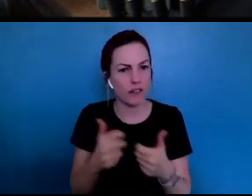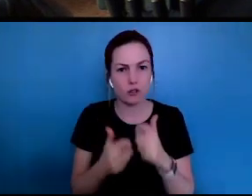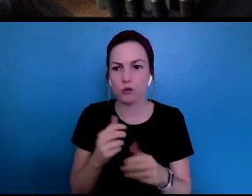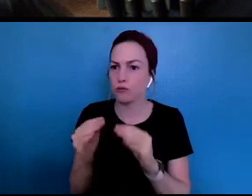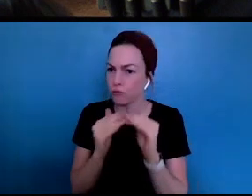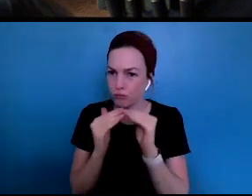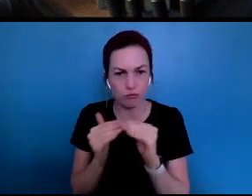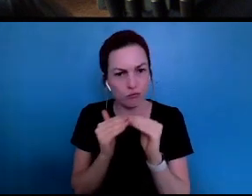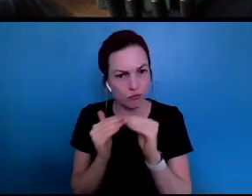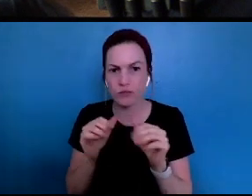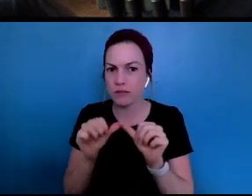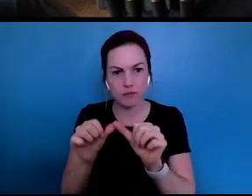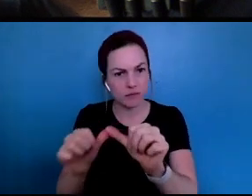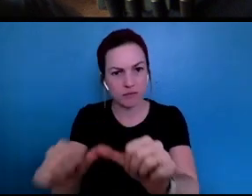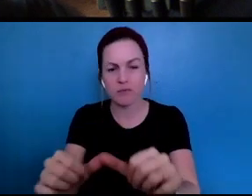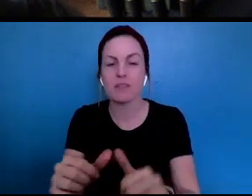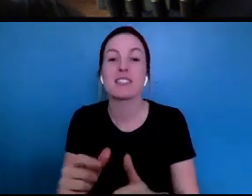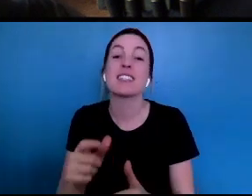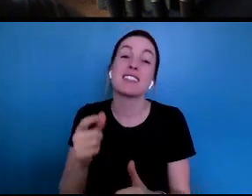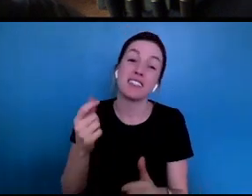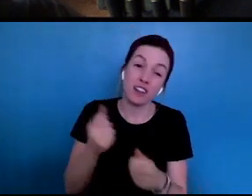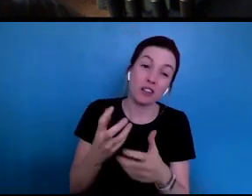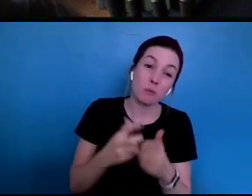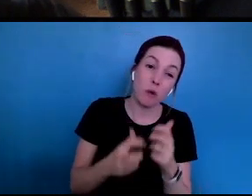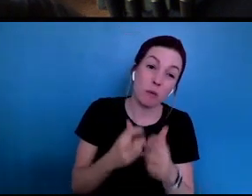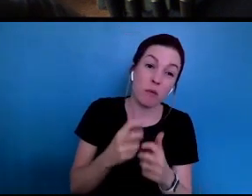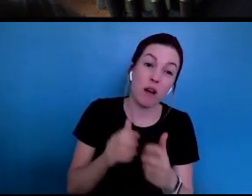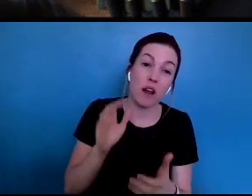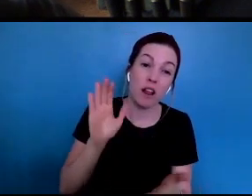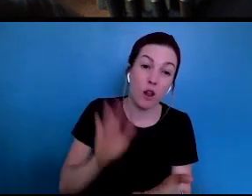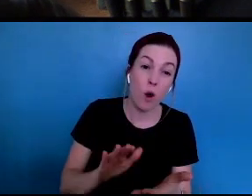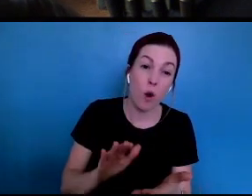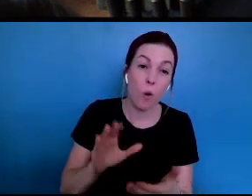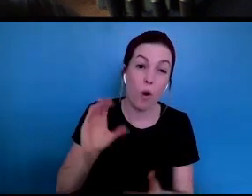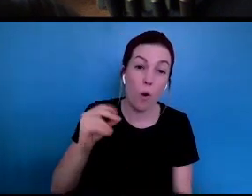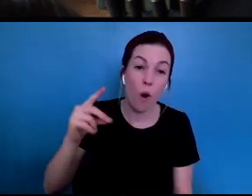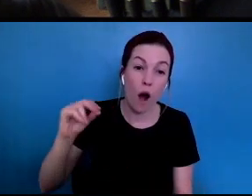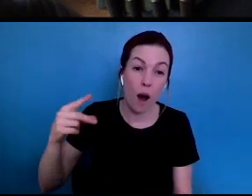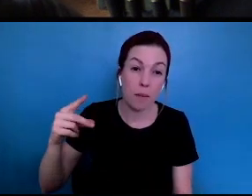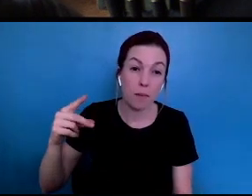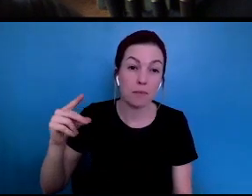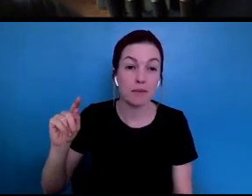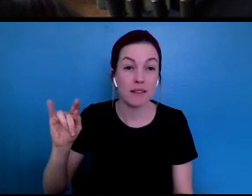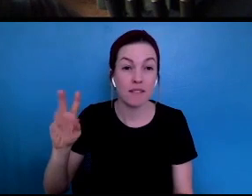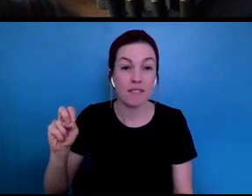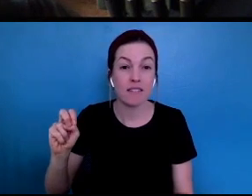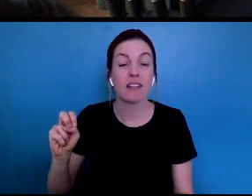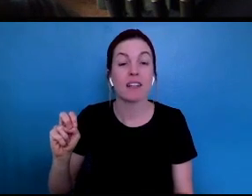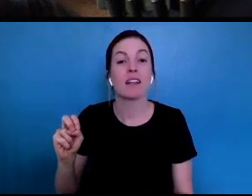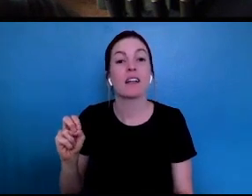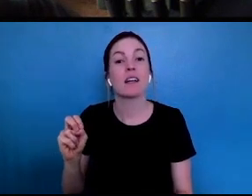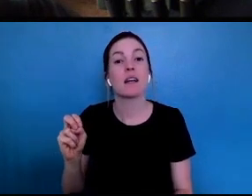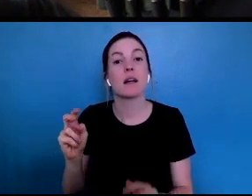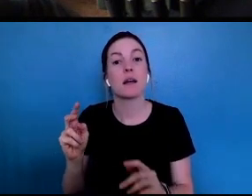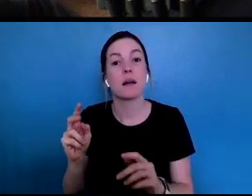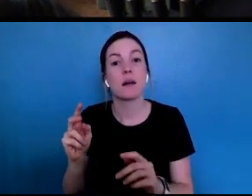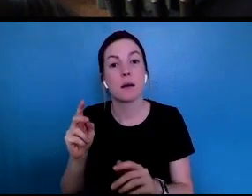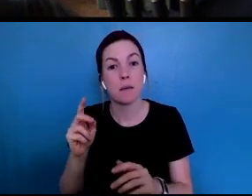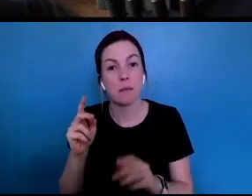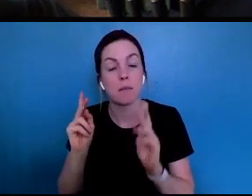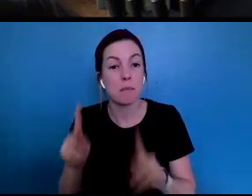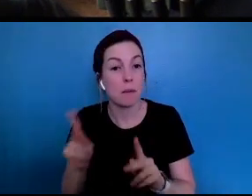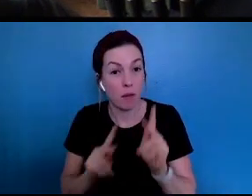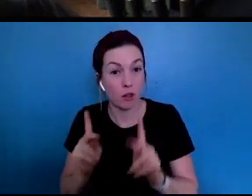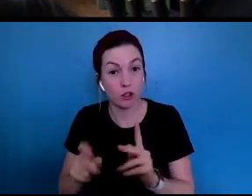runs into the issues of a local optimum, like people would just to stop there and foreclose future possibilities.